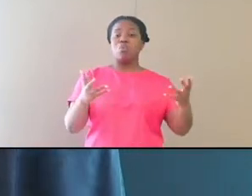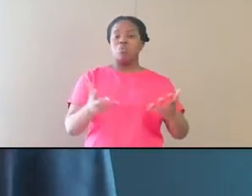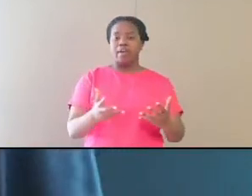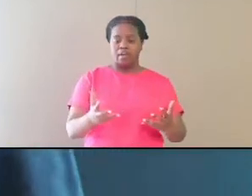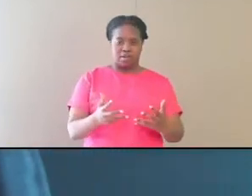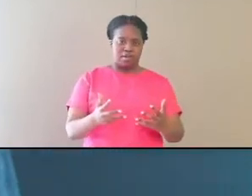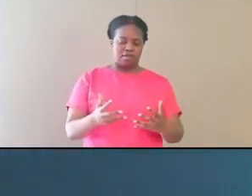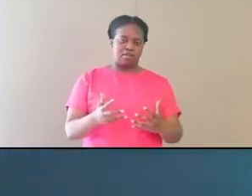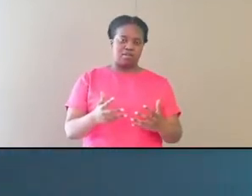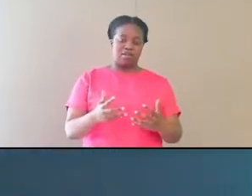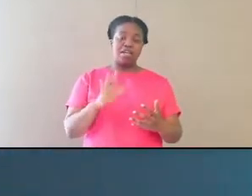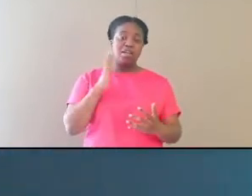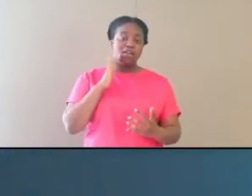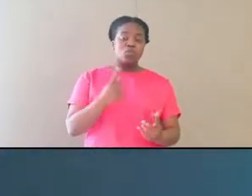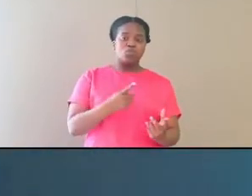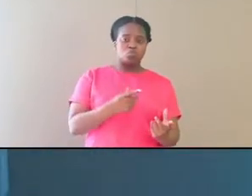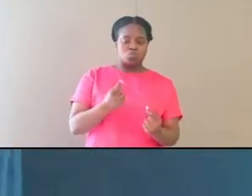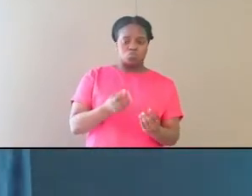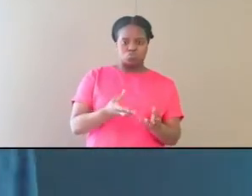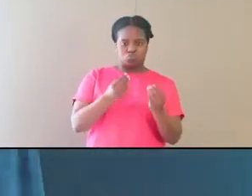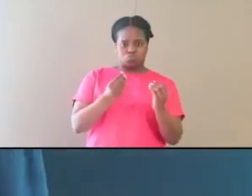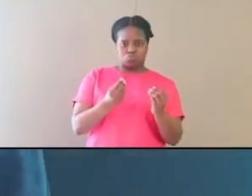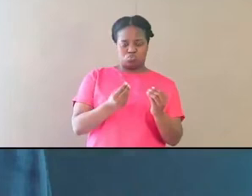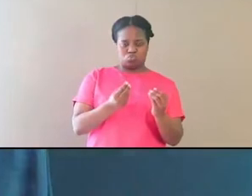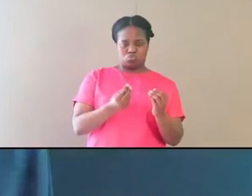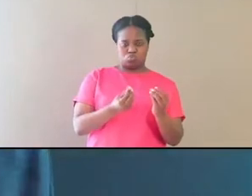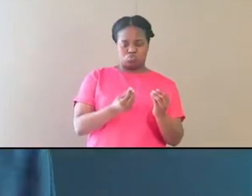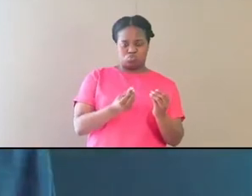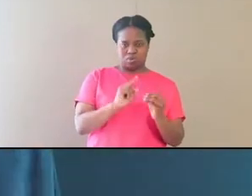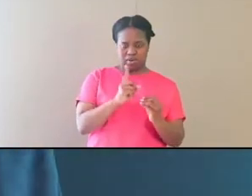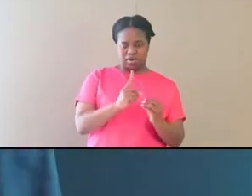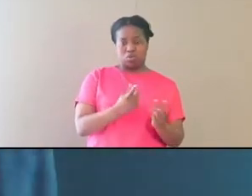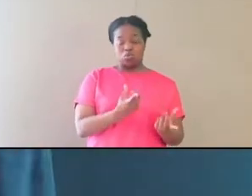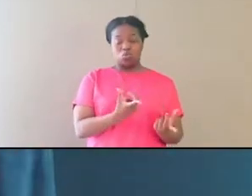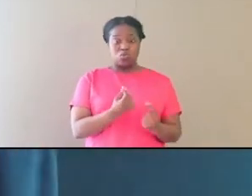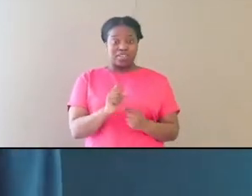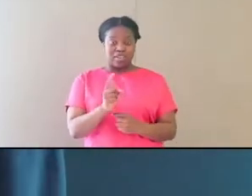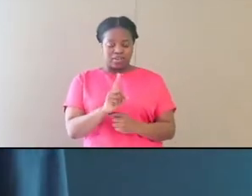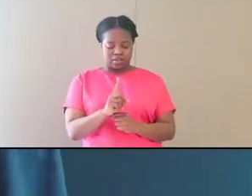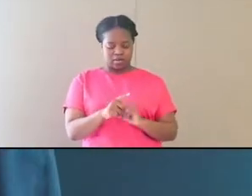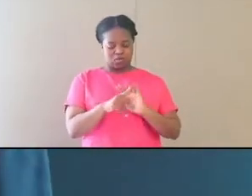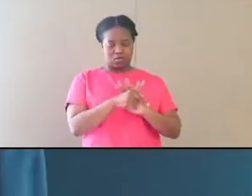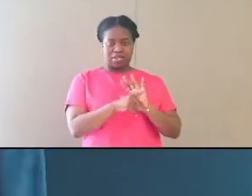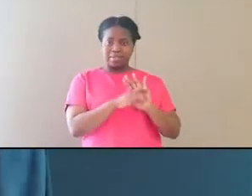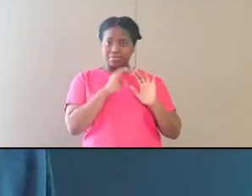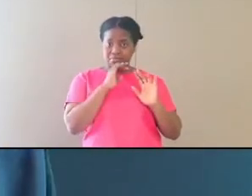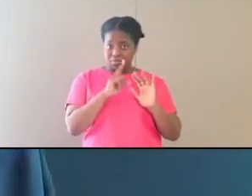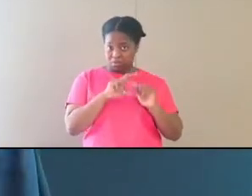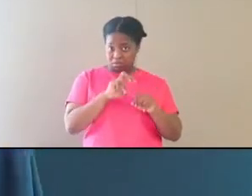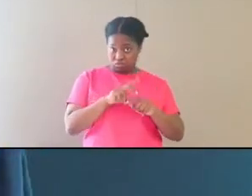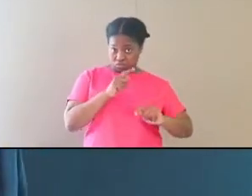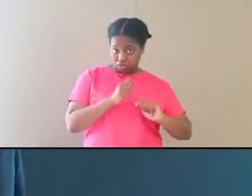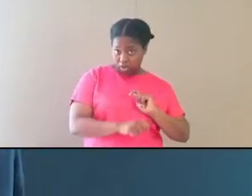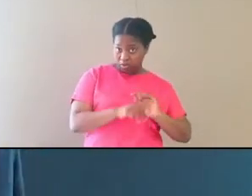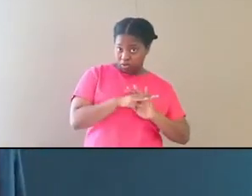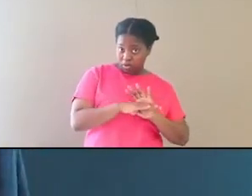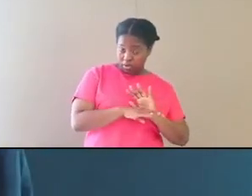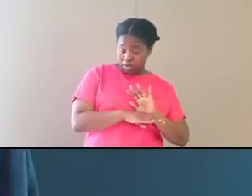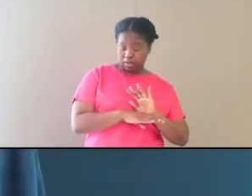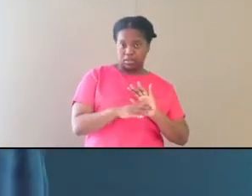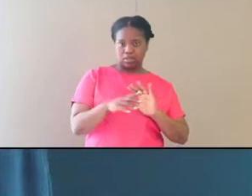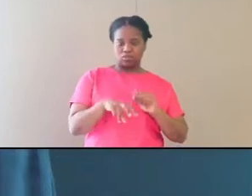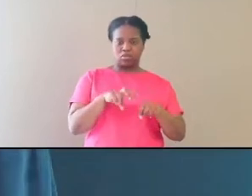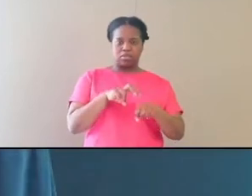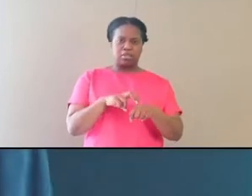implications of doing it? And then a look at what does this mean from a policy perspective? Do we need to change policy? What are the administrative